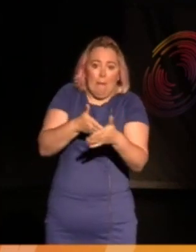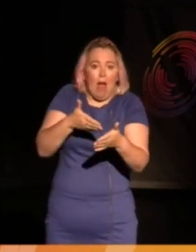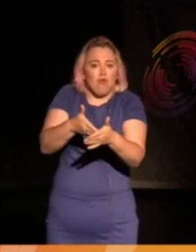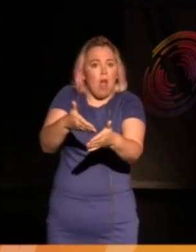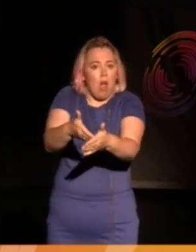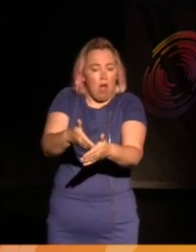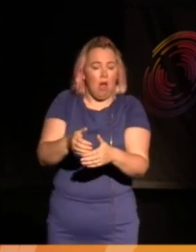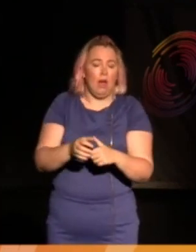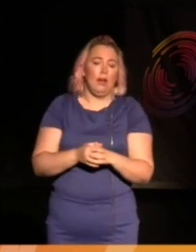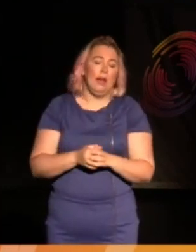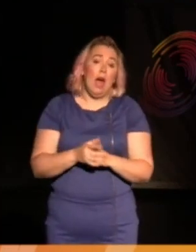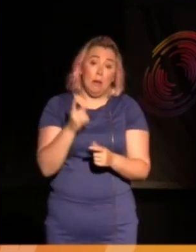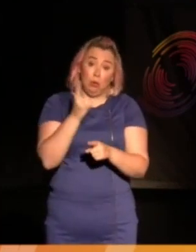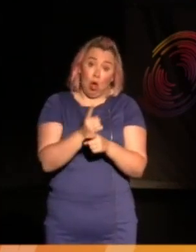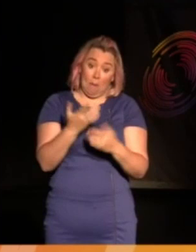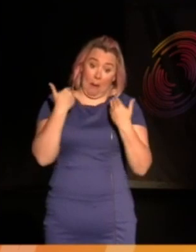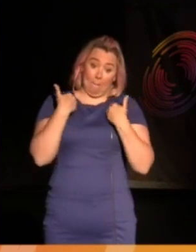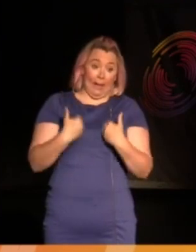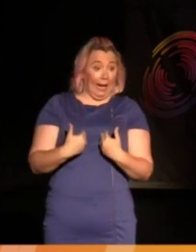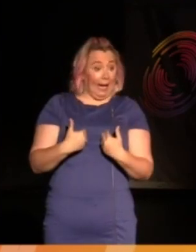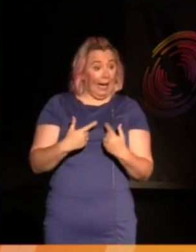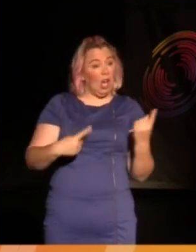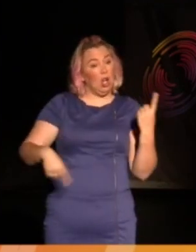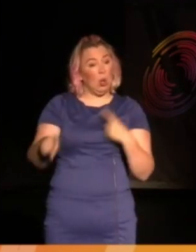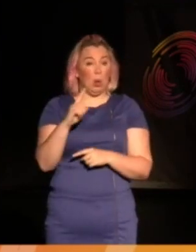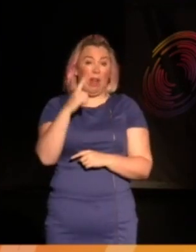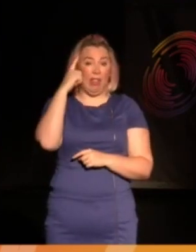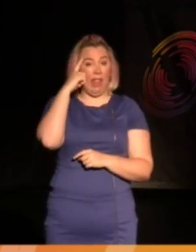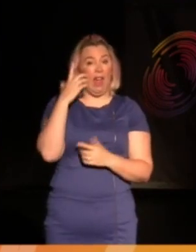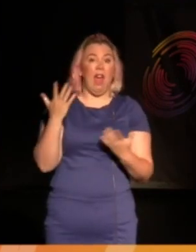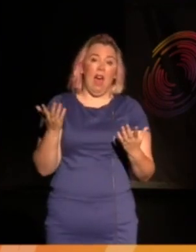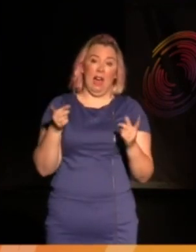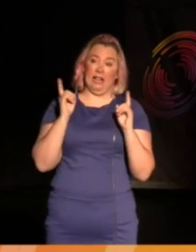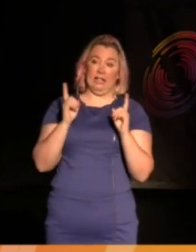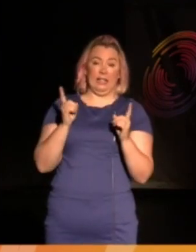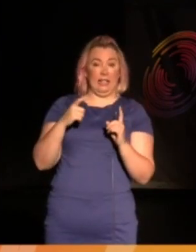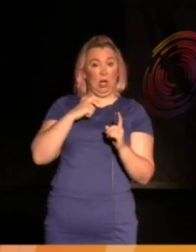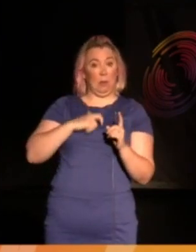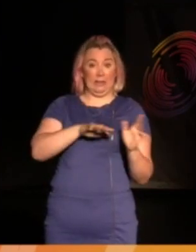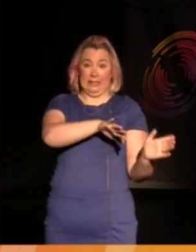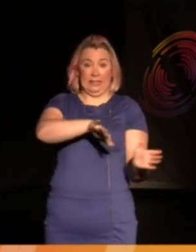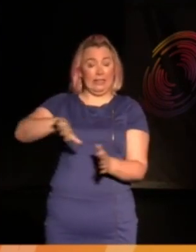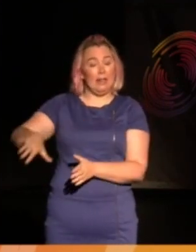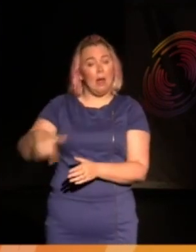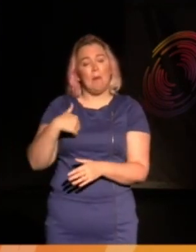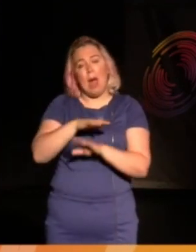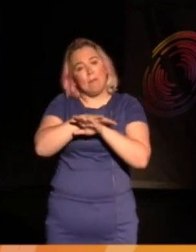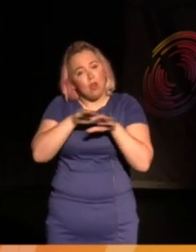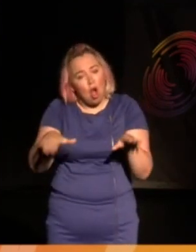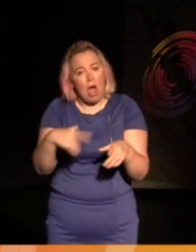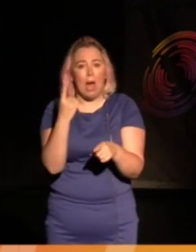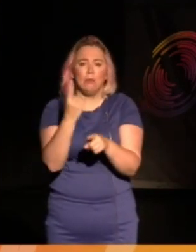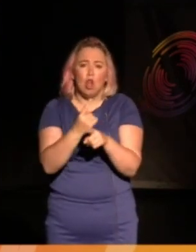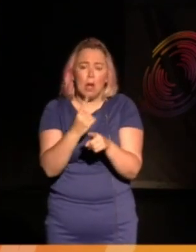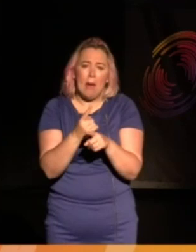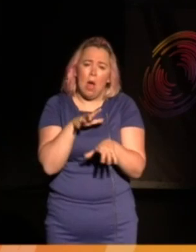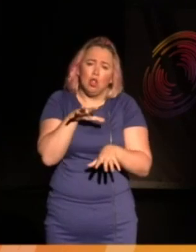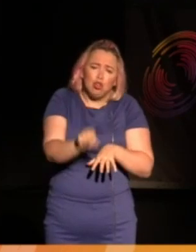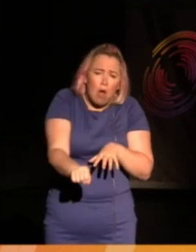If I was talking about me, you could dismiss all that as faux humility, but I'm not. I'm talking about